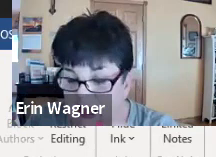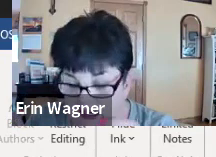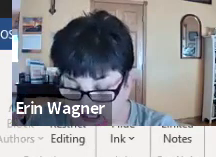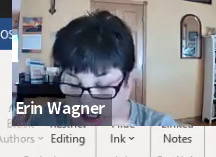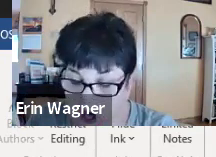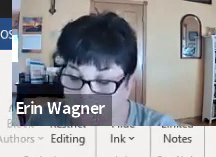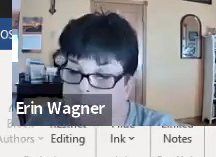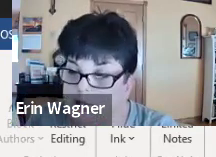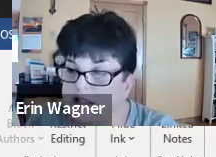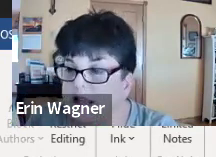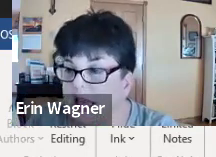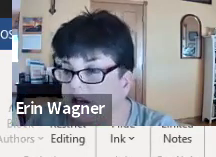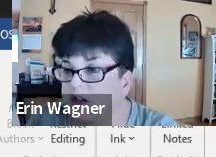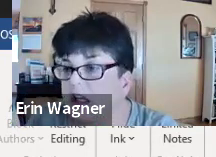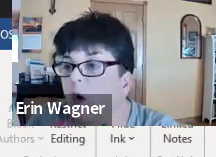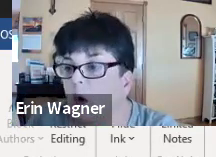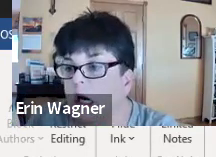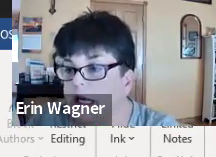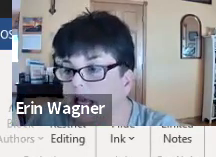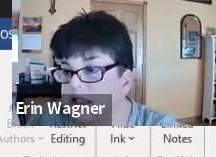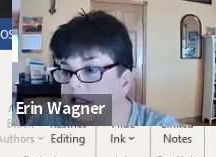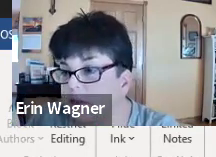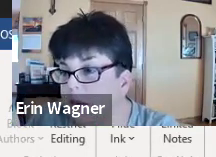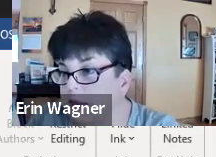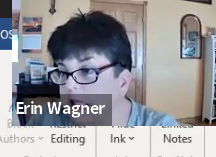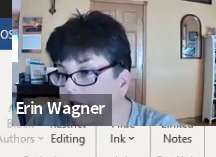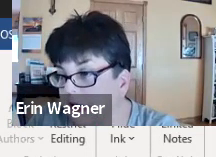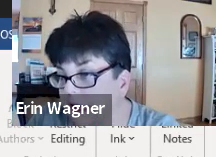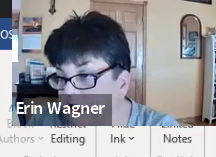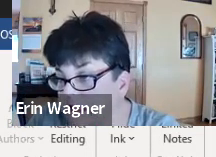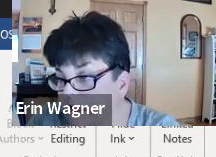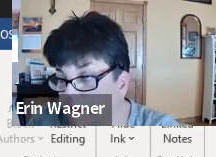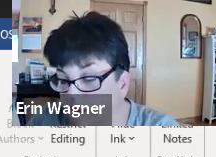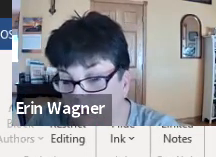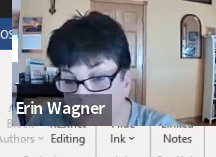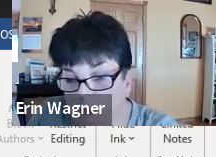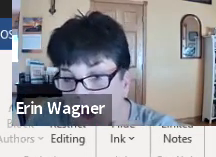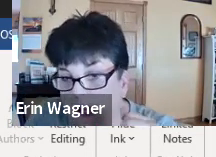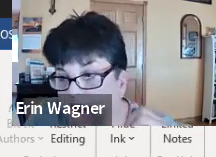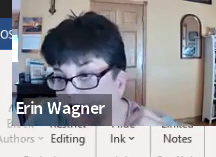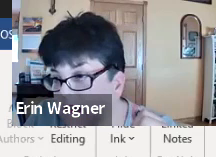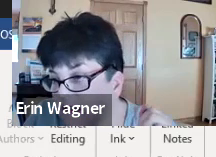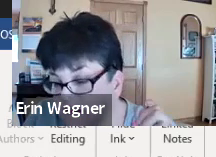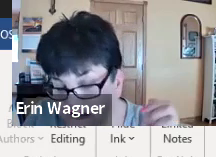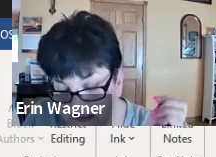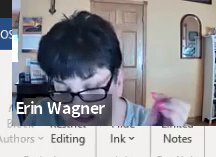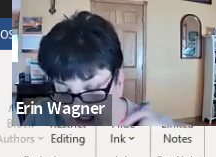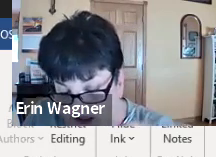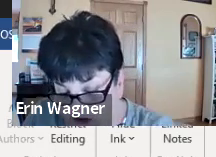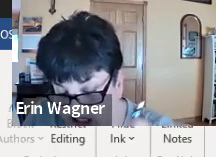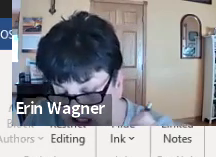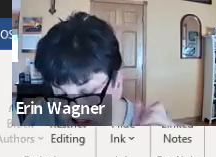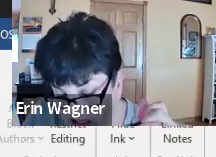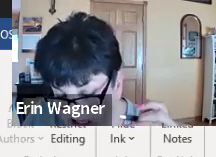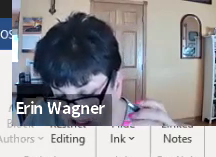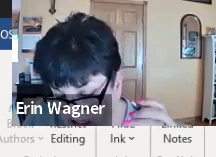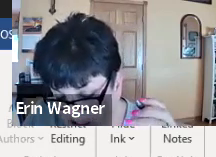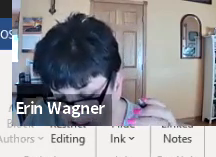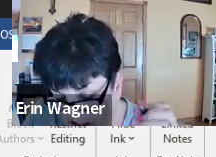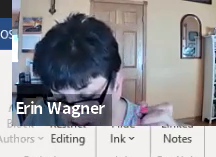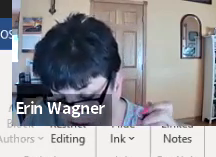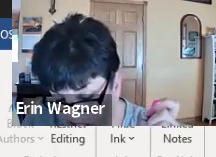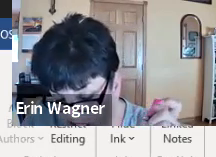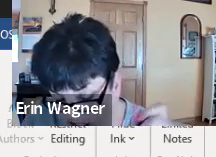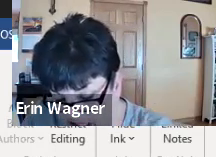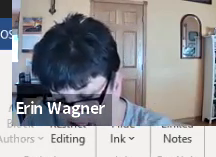if that encompassed actually organizing the public hearings with what DOJ has